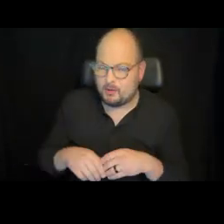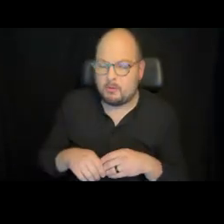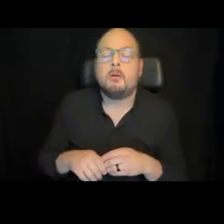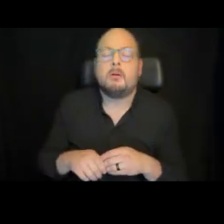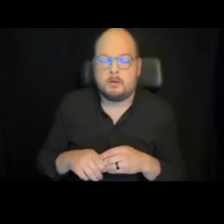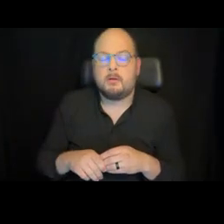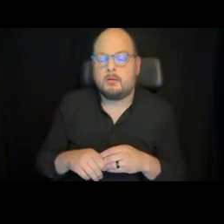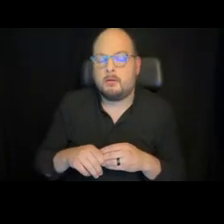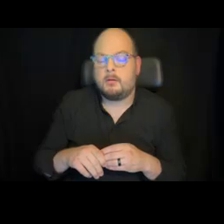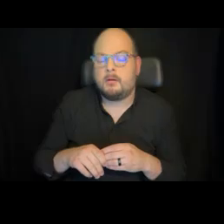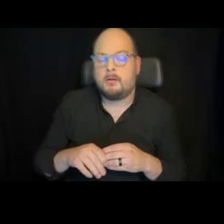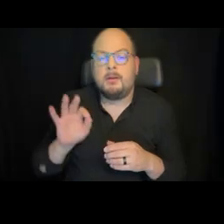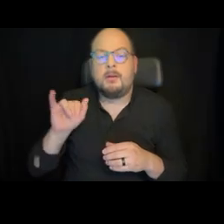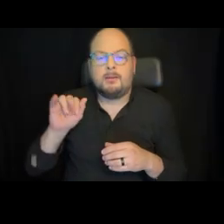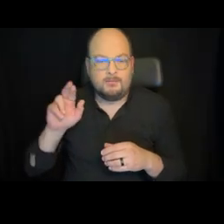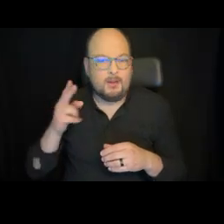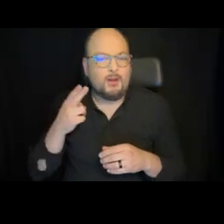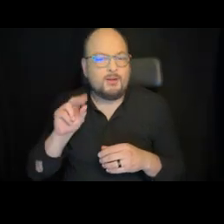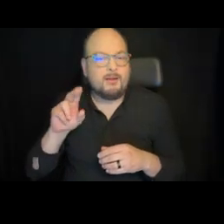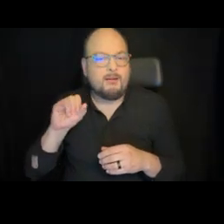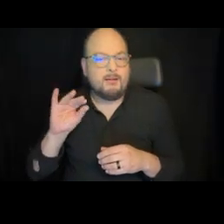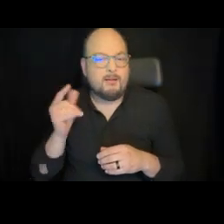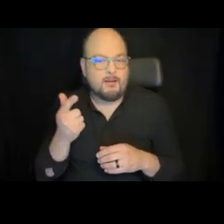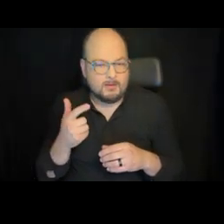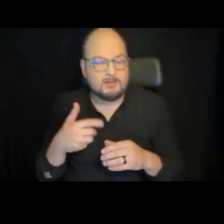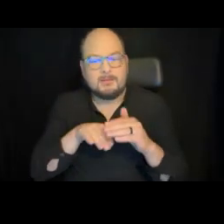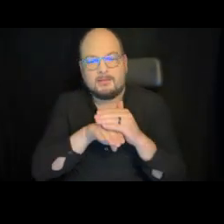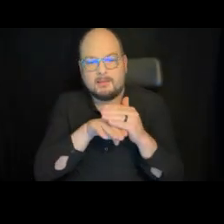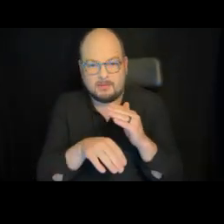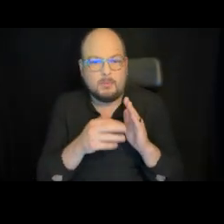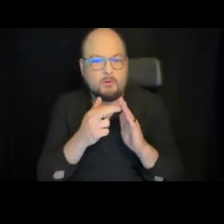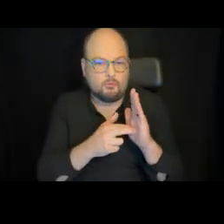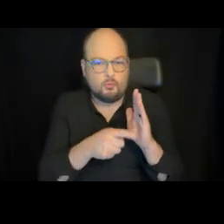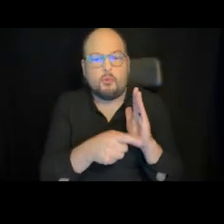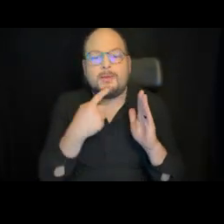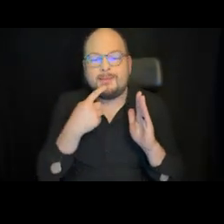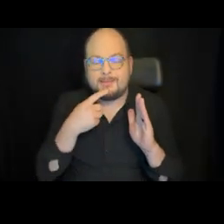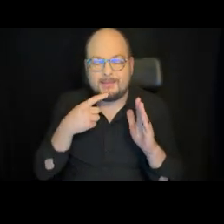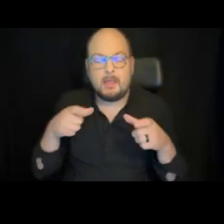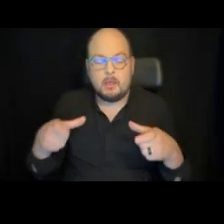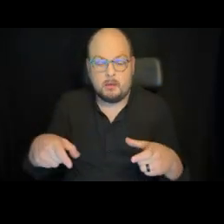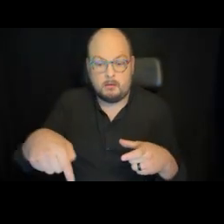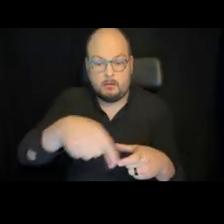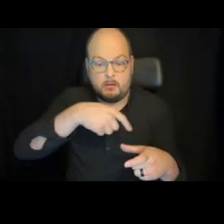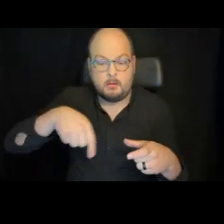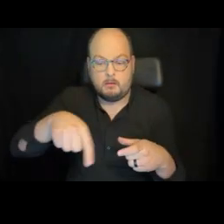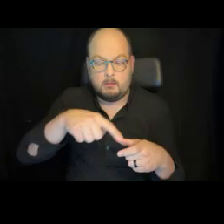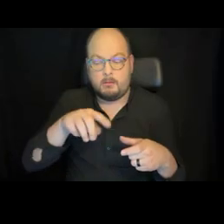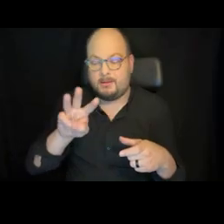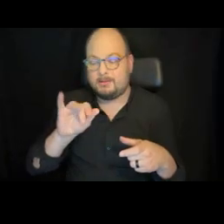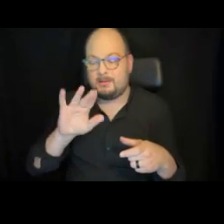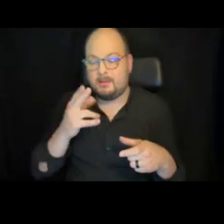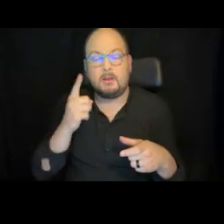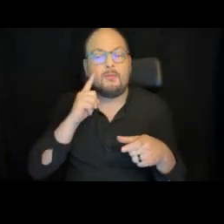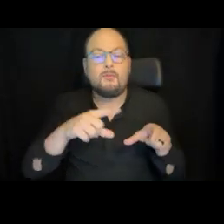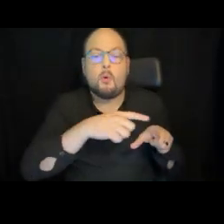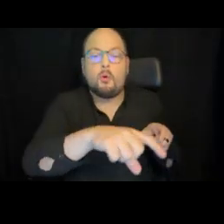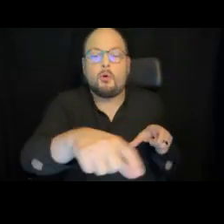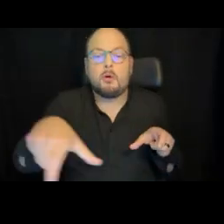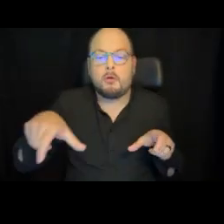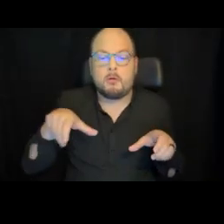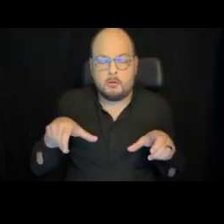Accessibility Guidelines require the 60-inch turning space, as we mentioned, in a U-shaped kitchen that has a range sink or cooktop